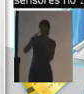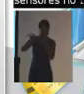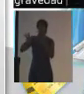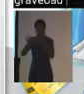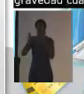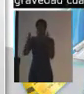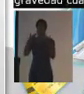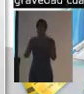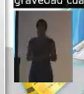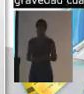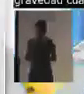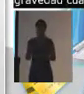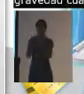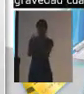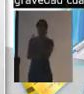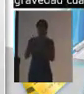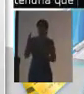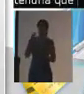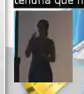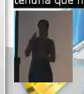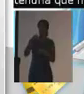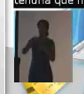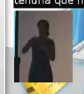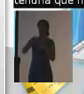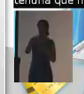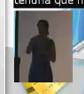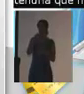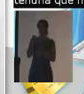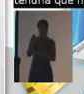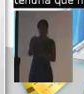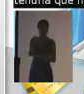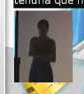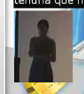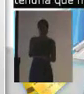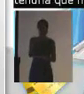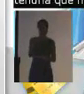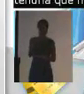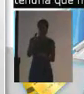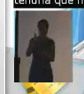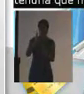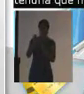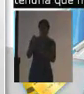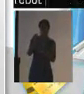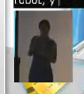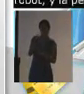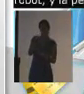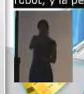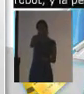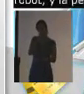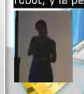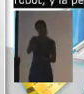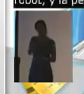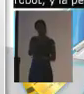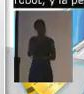are not different to gravity when they move, so there should be some kind of contribution from the robot,